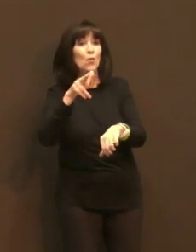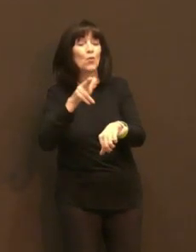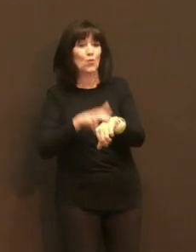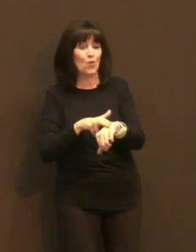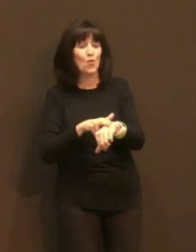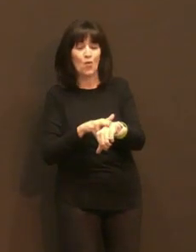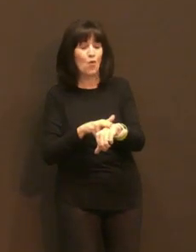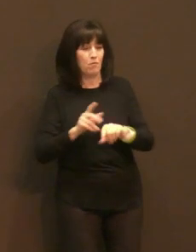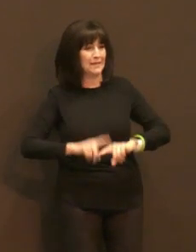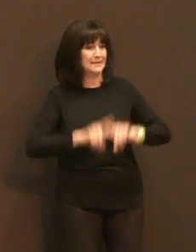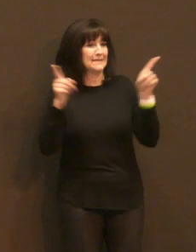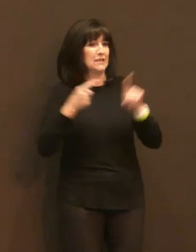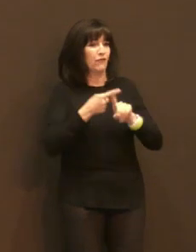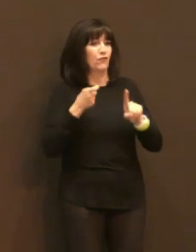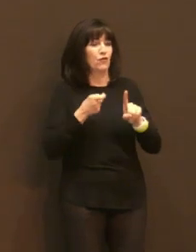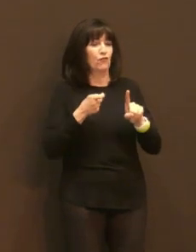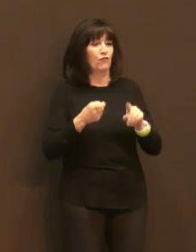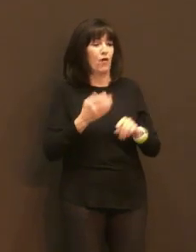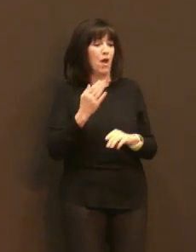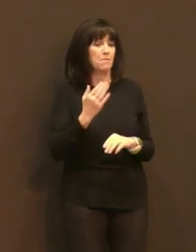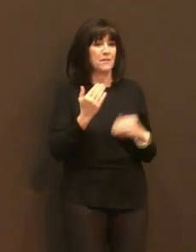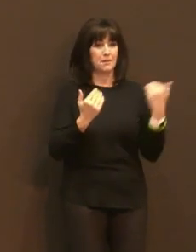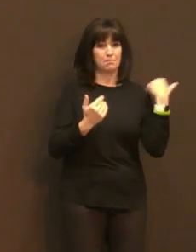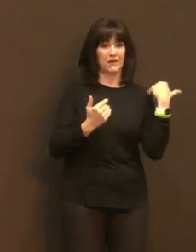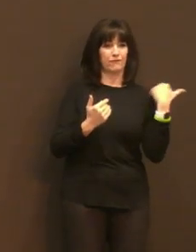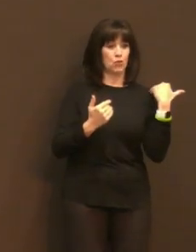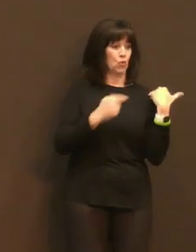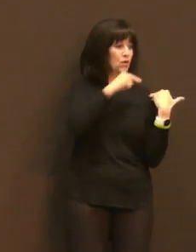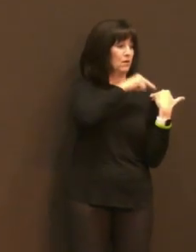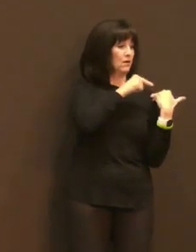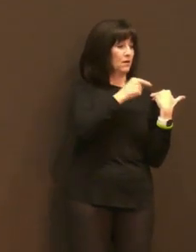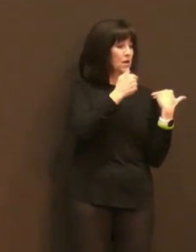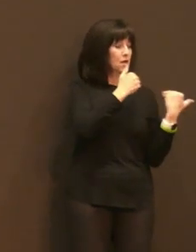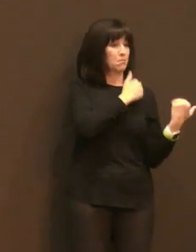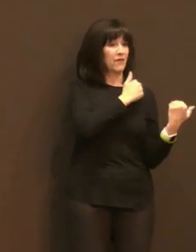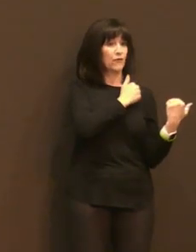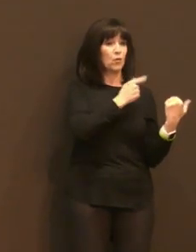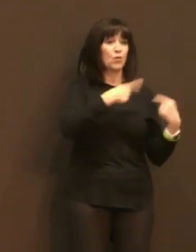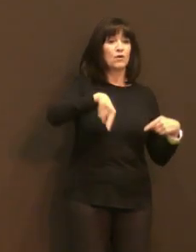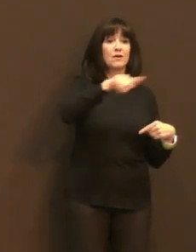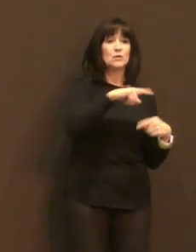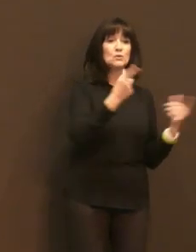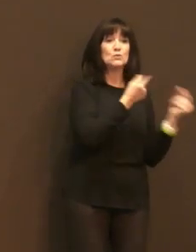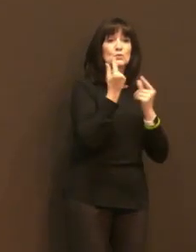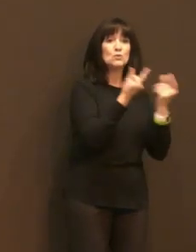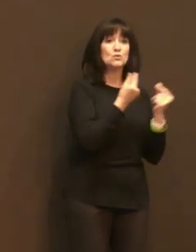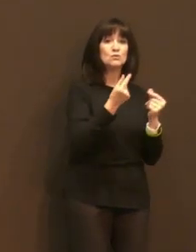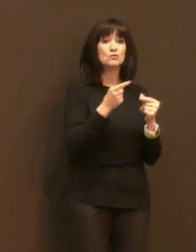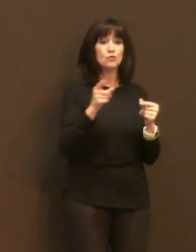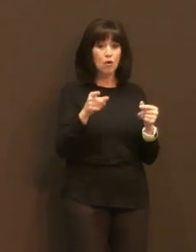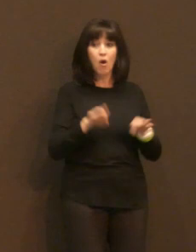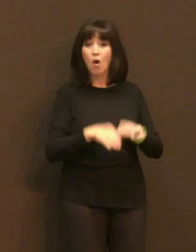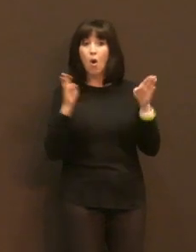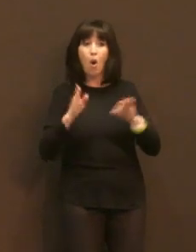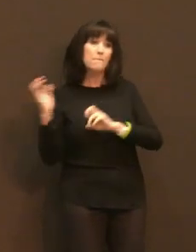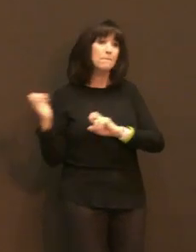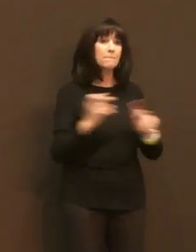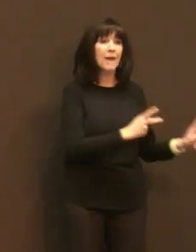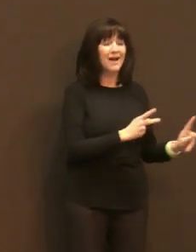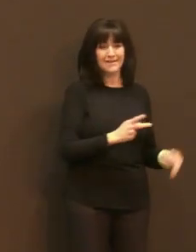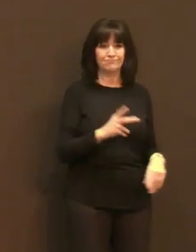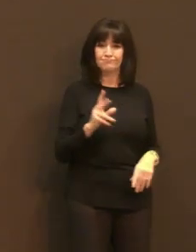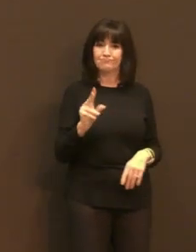to. And it will include these mitigation actions that will remain in effect, an emphasis on